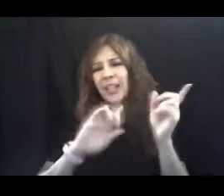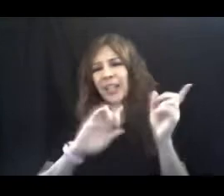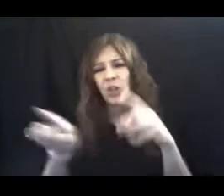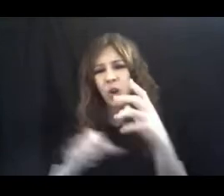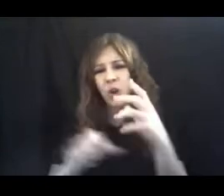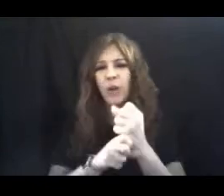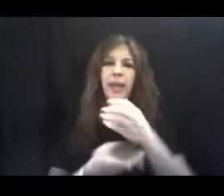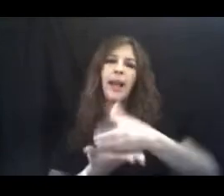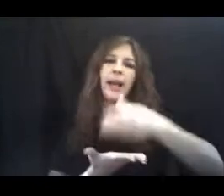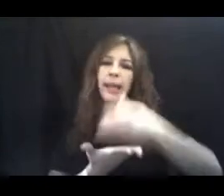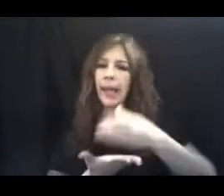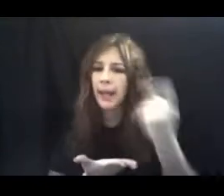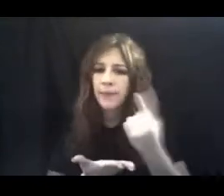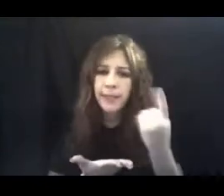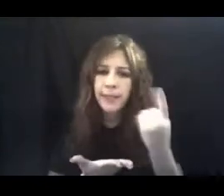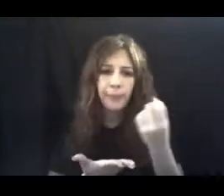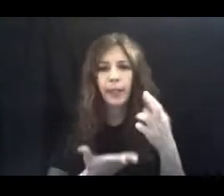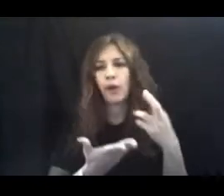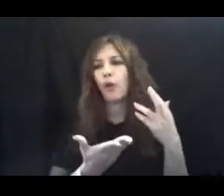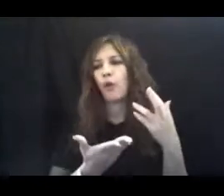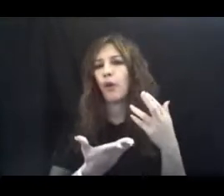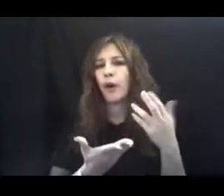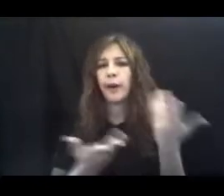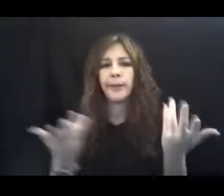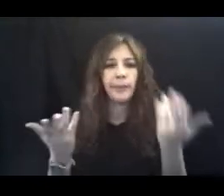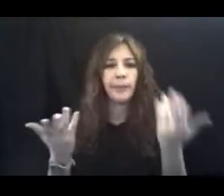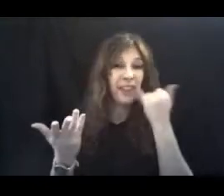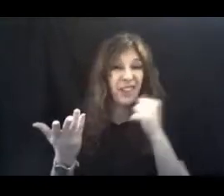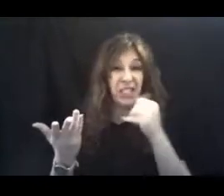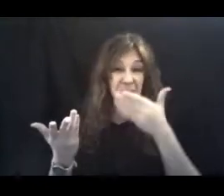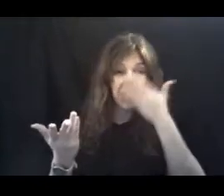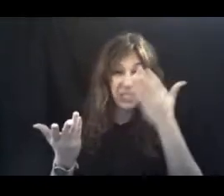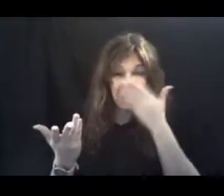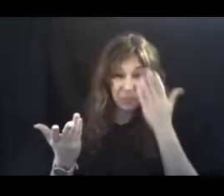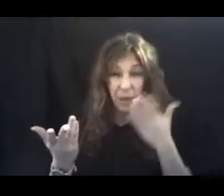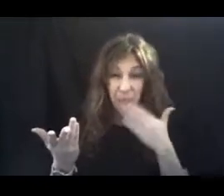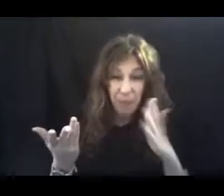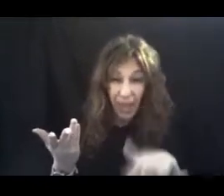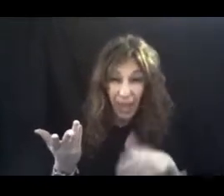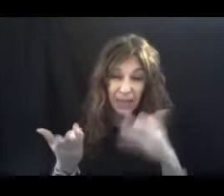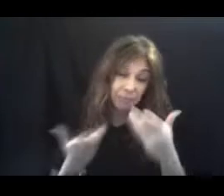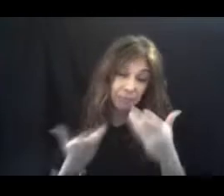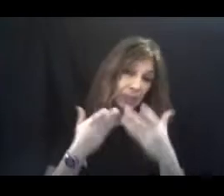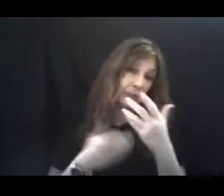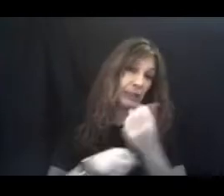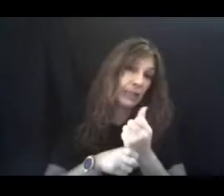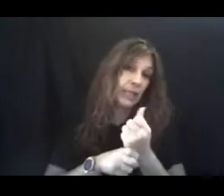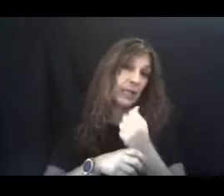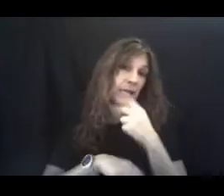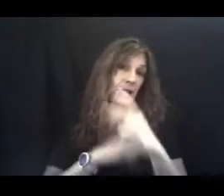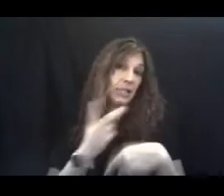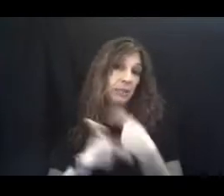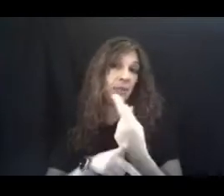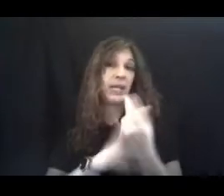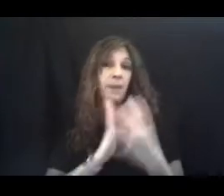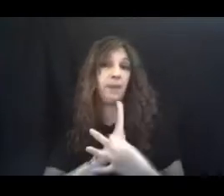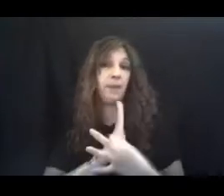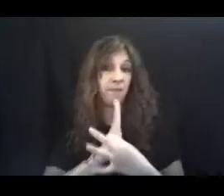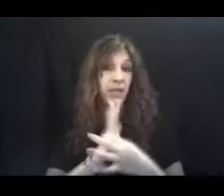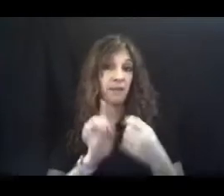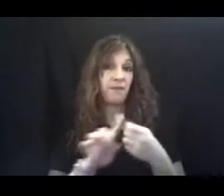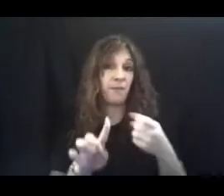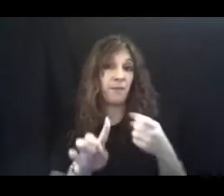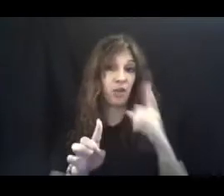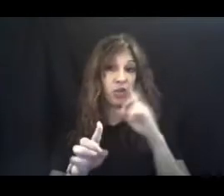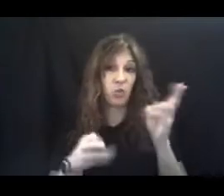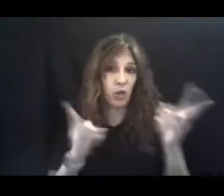of something, or maybe if it doesn't smell bad, get some type of meat out of there because you're in a hurry. But some